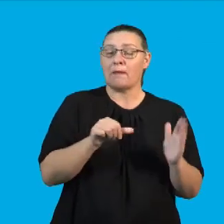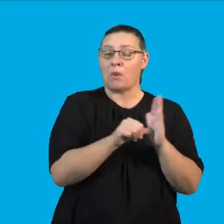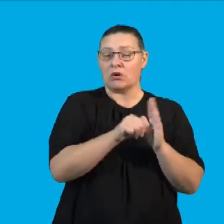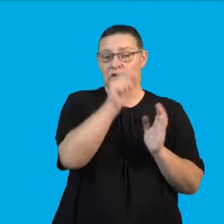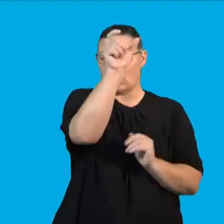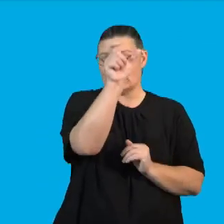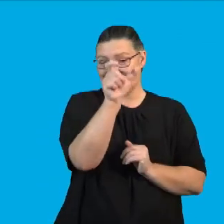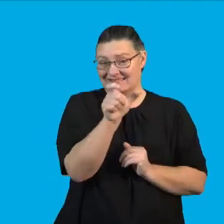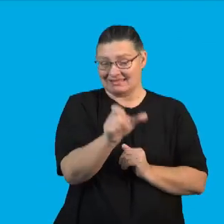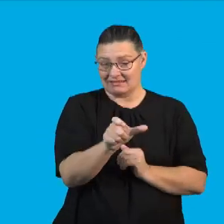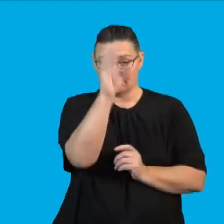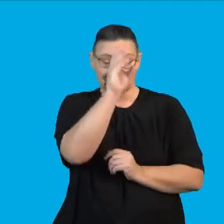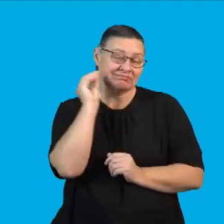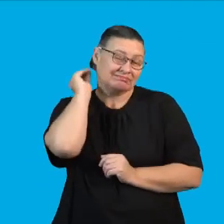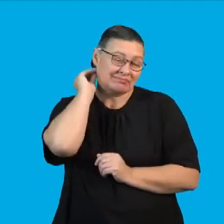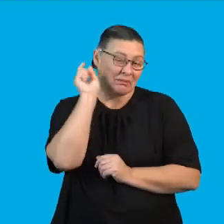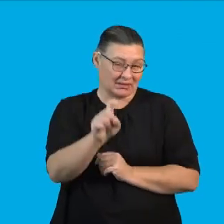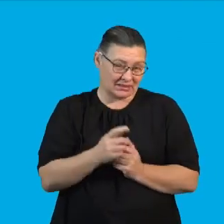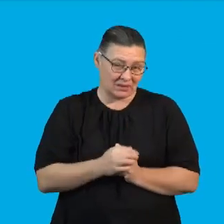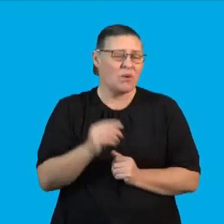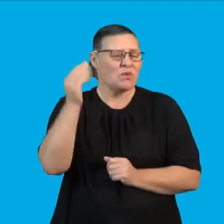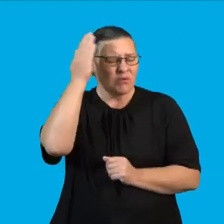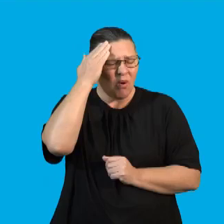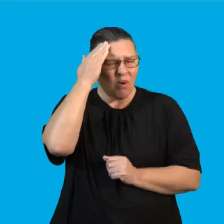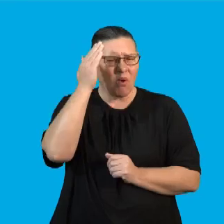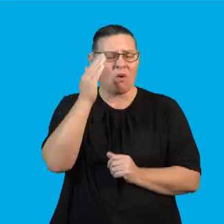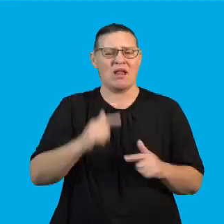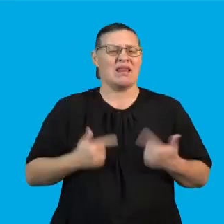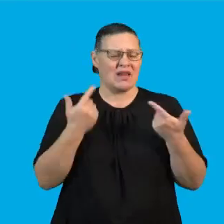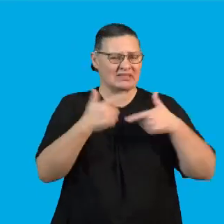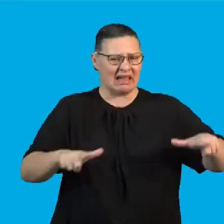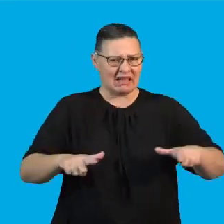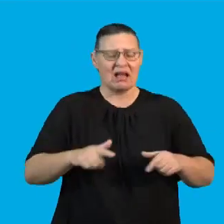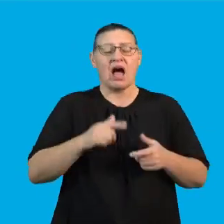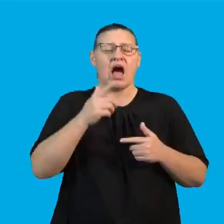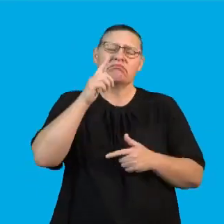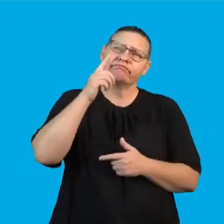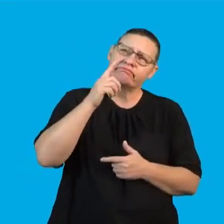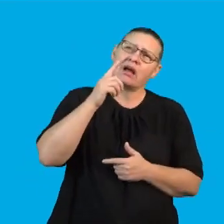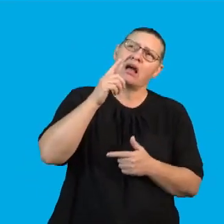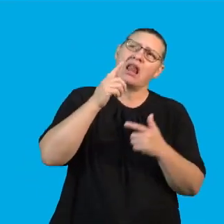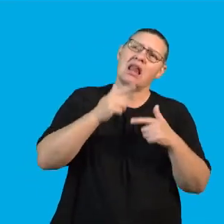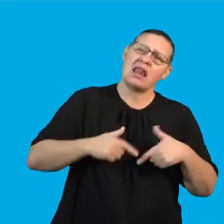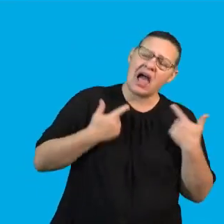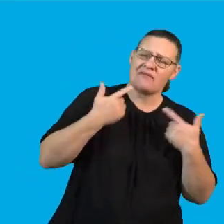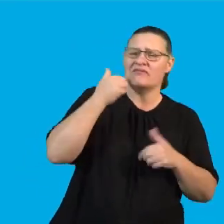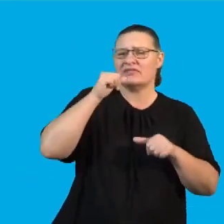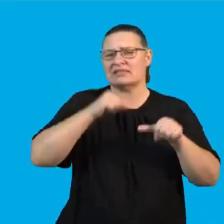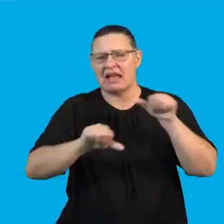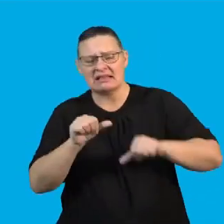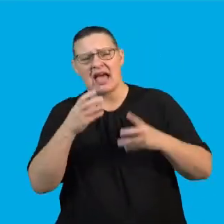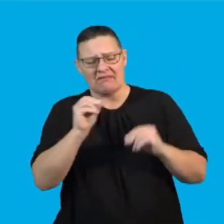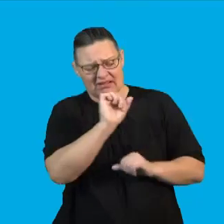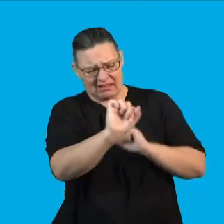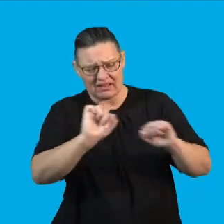are the keywords that you need to know. You know, life sciences has its specific language. You must know the terminology. You